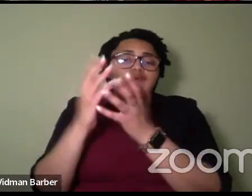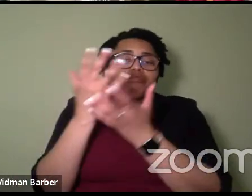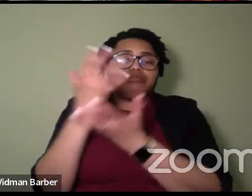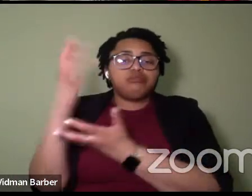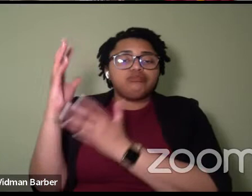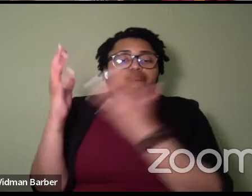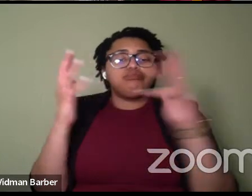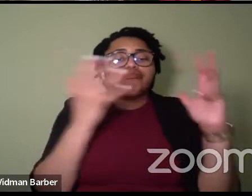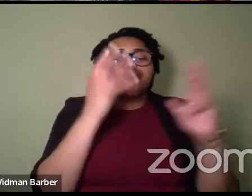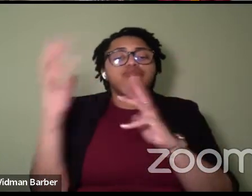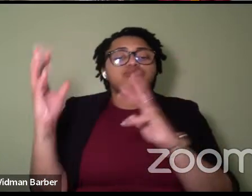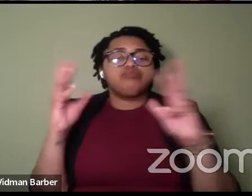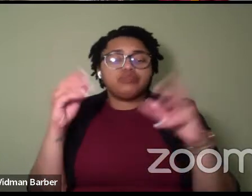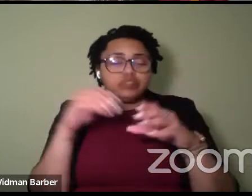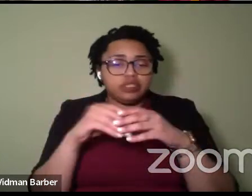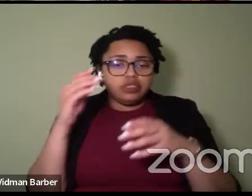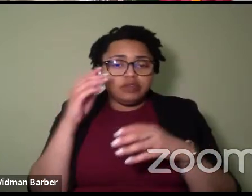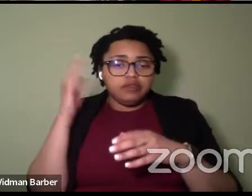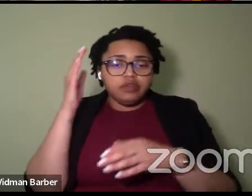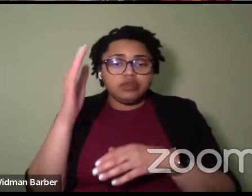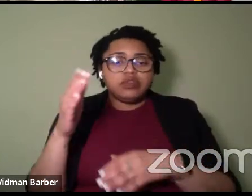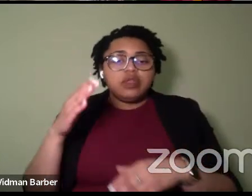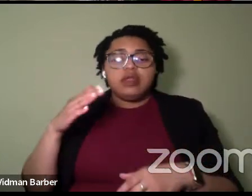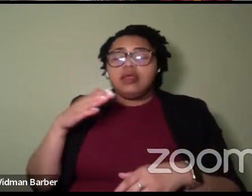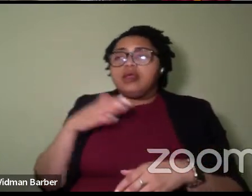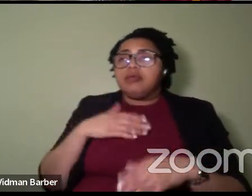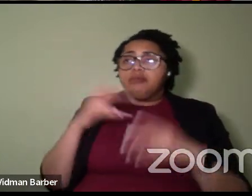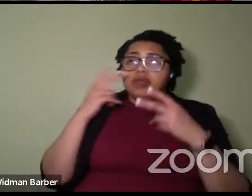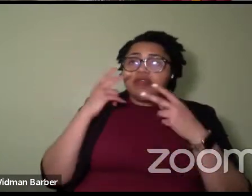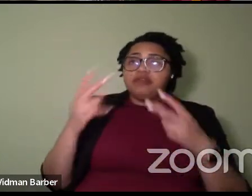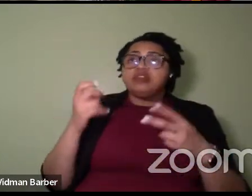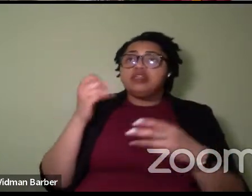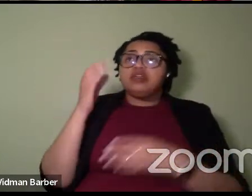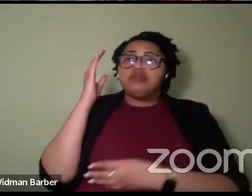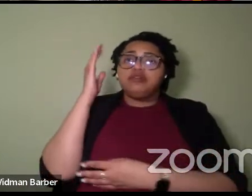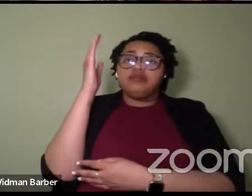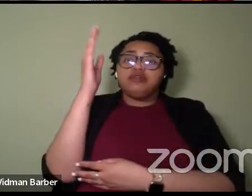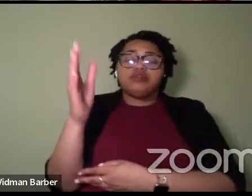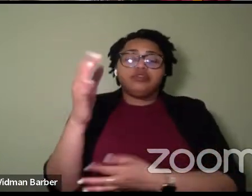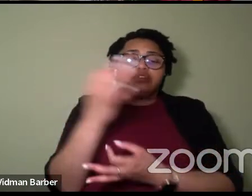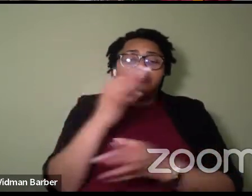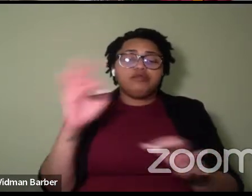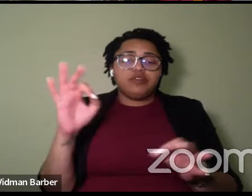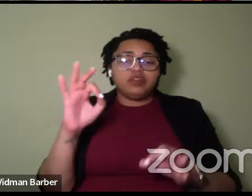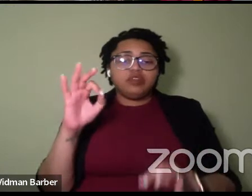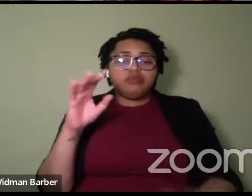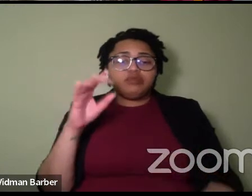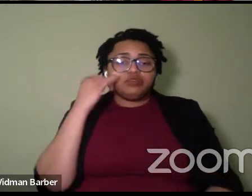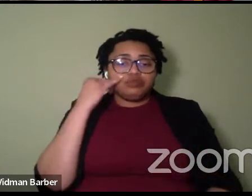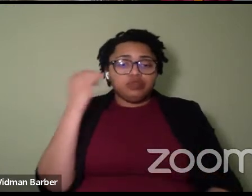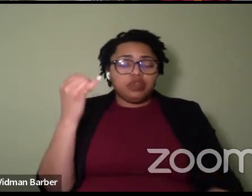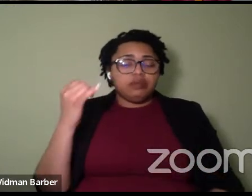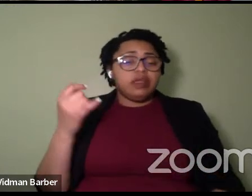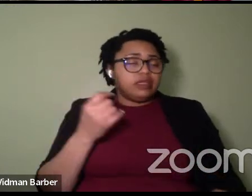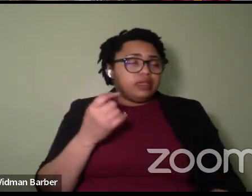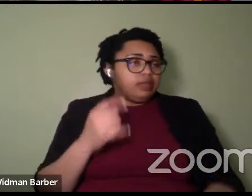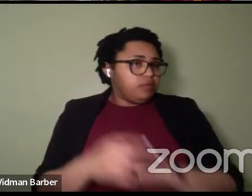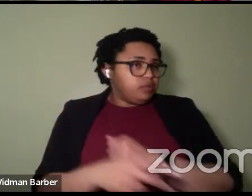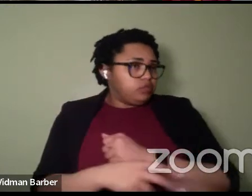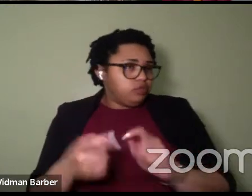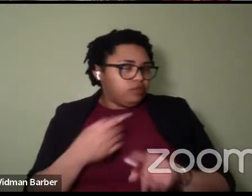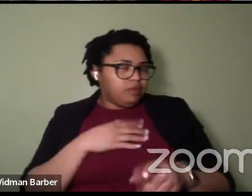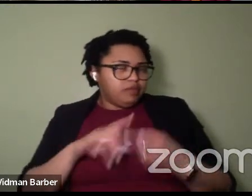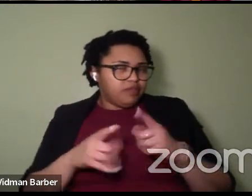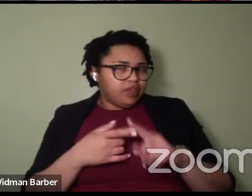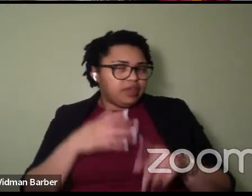My vision of the future is a freedom dream. And it's partially stolen from a friend of mine, Tori Weaston Sheridan, who wrote a book on